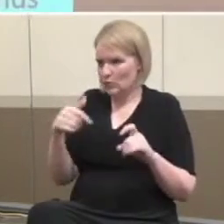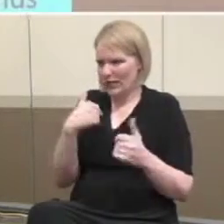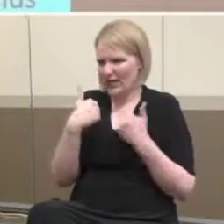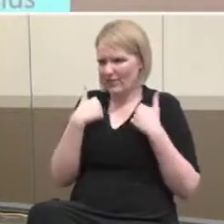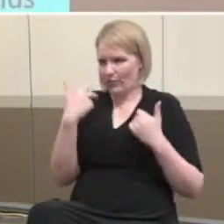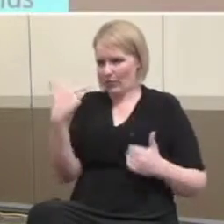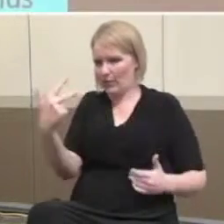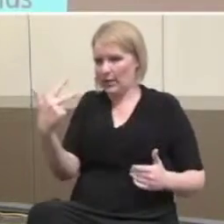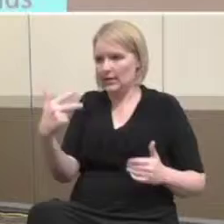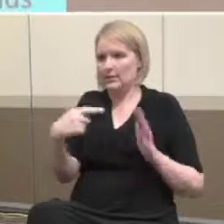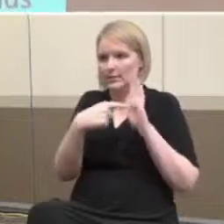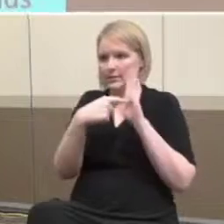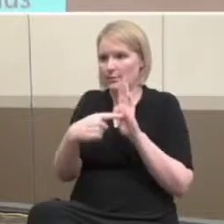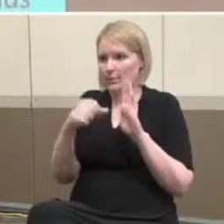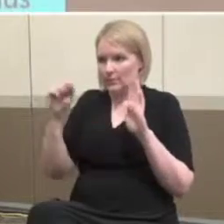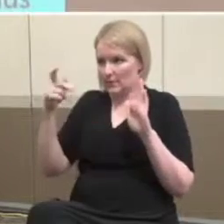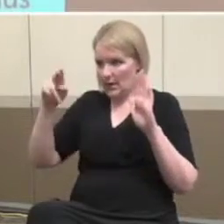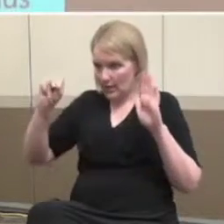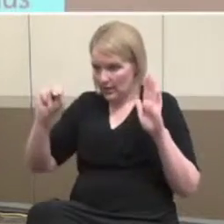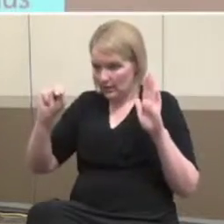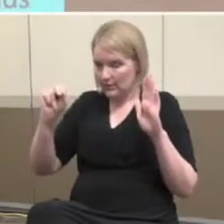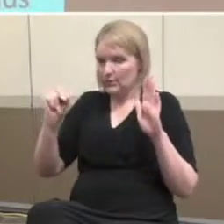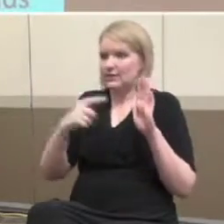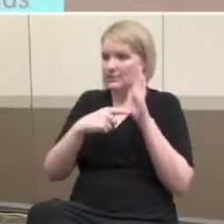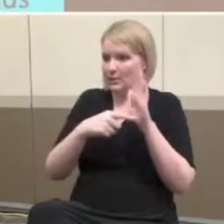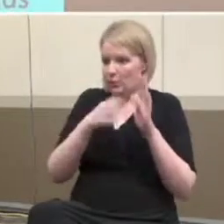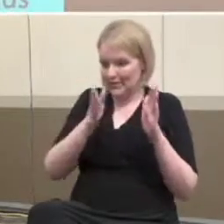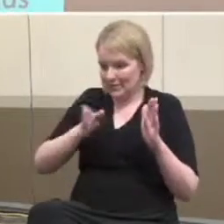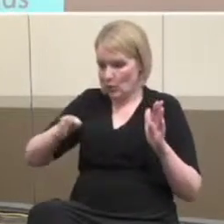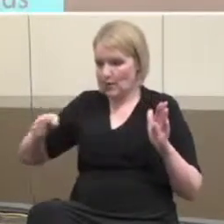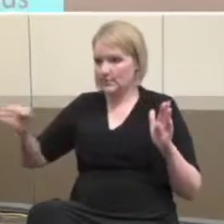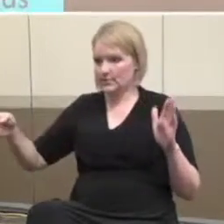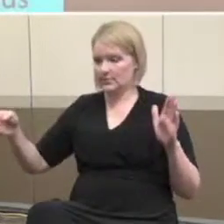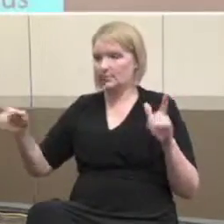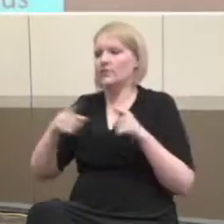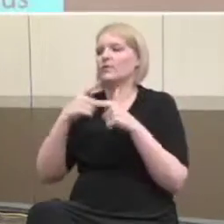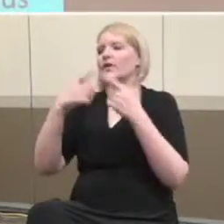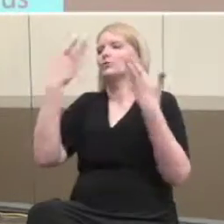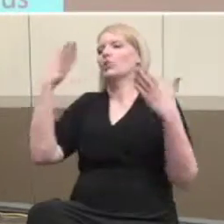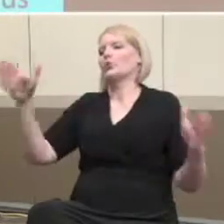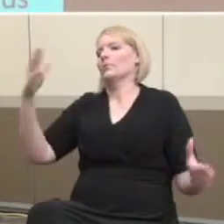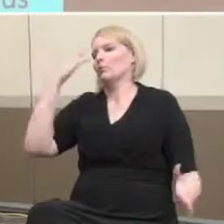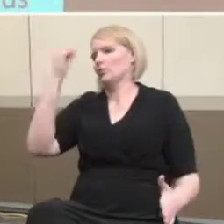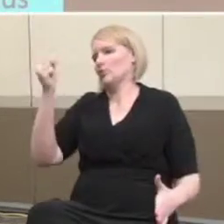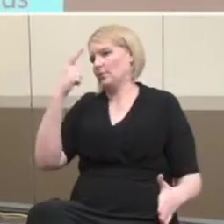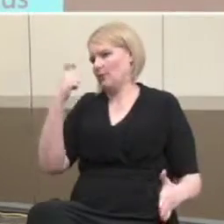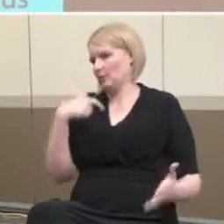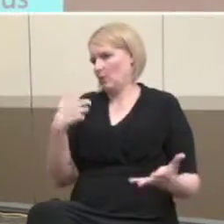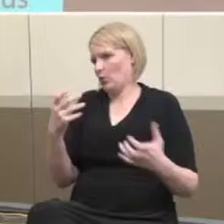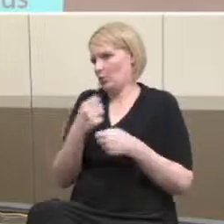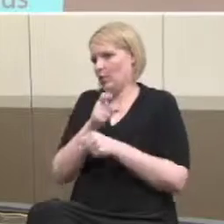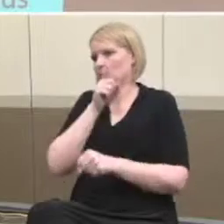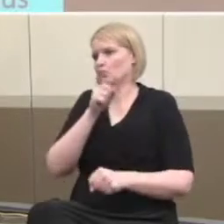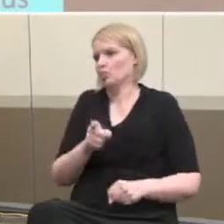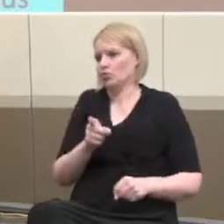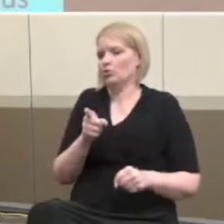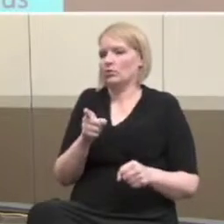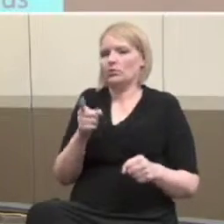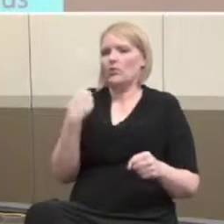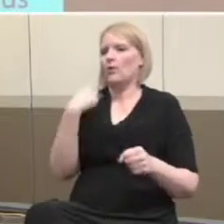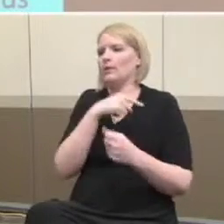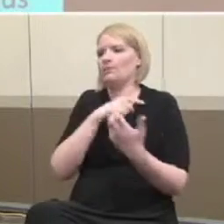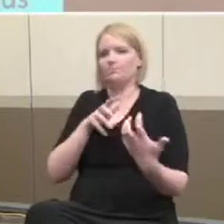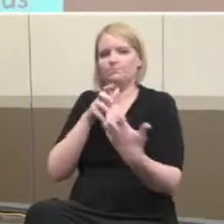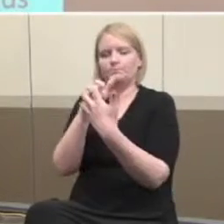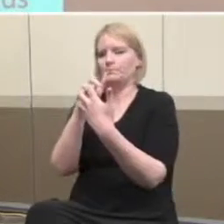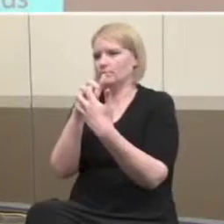a symbol span, a symbol sequence, and then just general memorization because we wanted to make sure that we were testing these students who